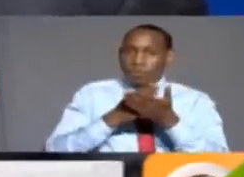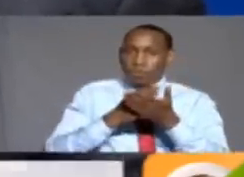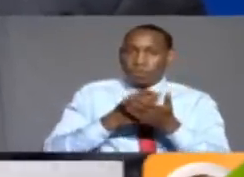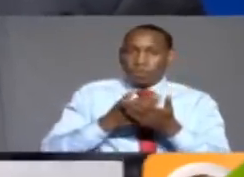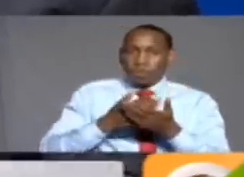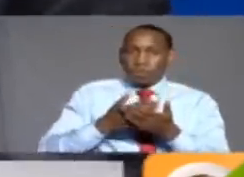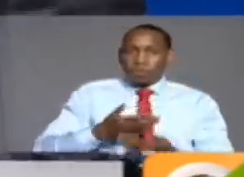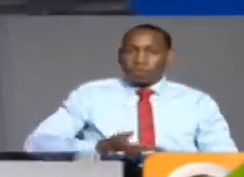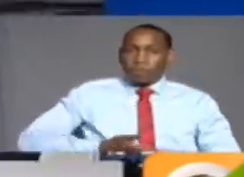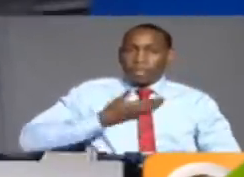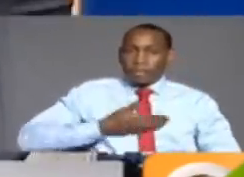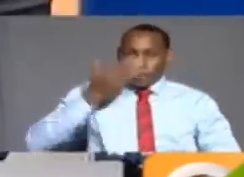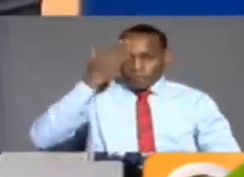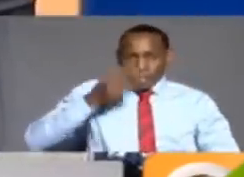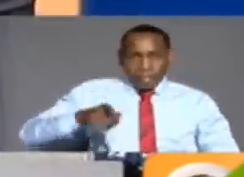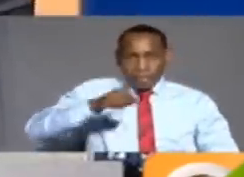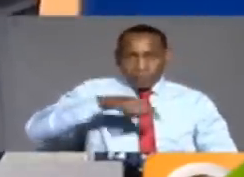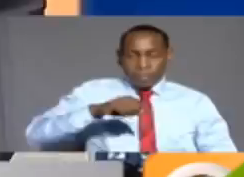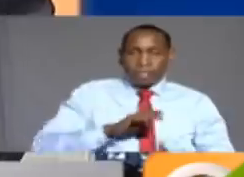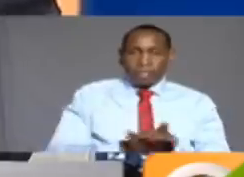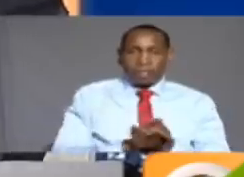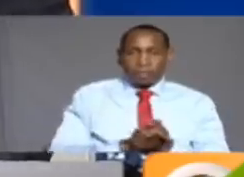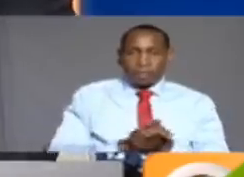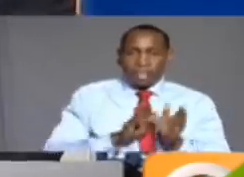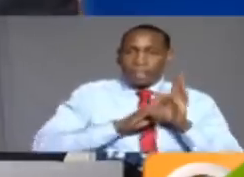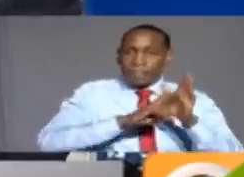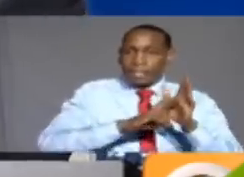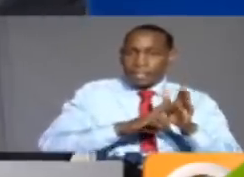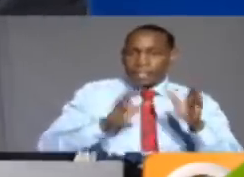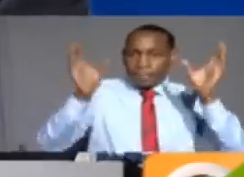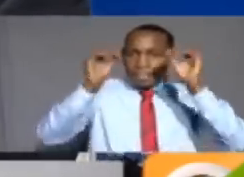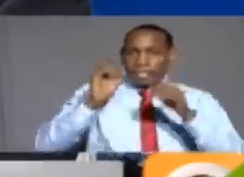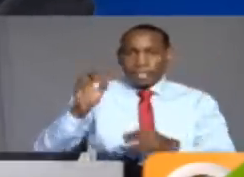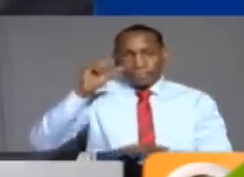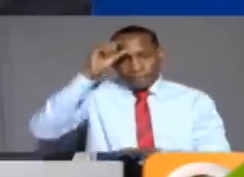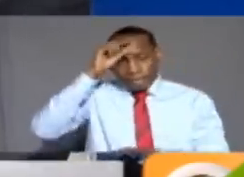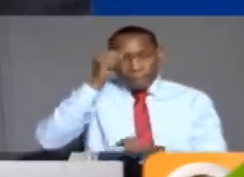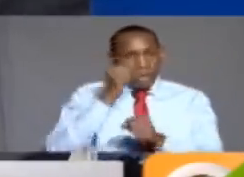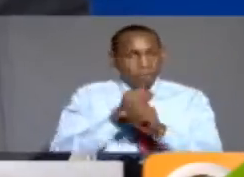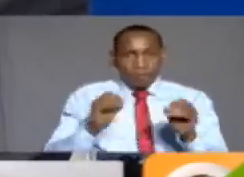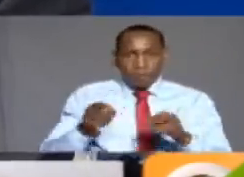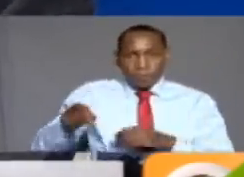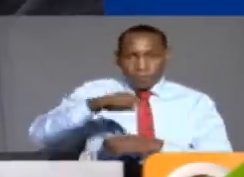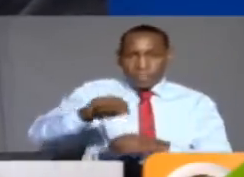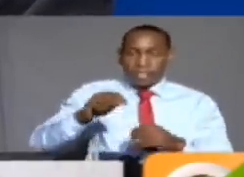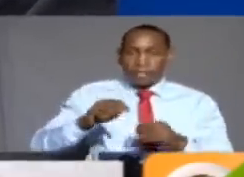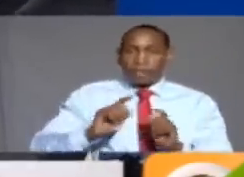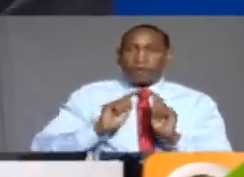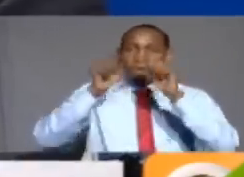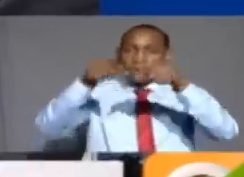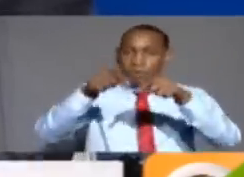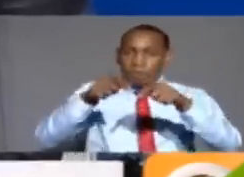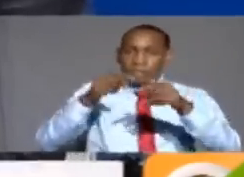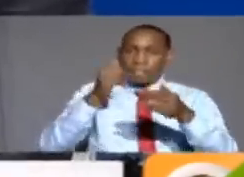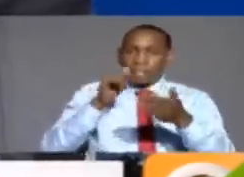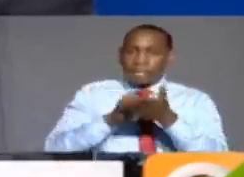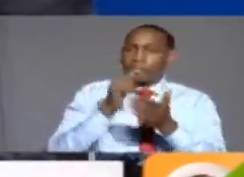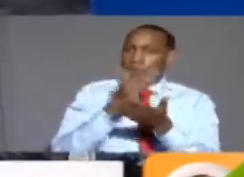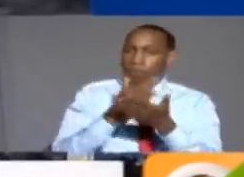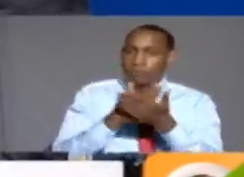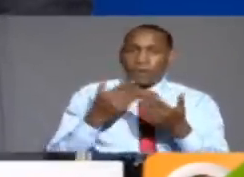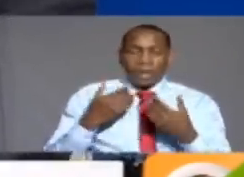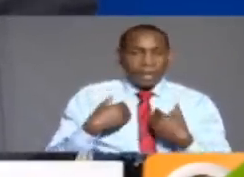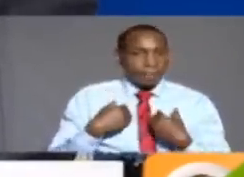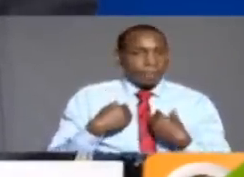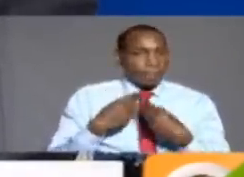we are his foot soldiers. If things are not working in government, we're the ones who are supposed to be out there trying to make sure we find